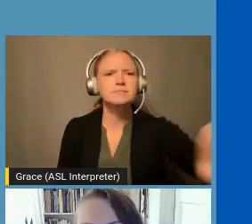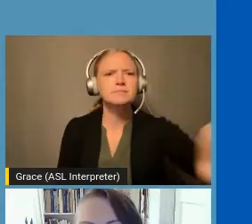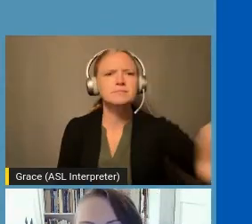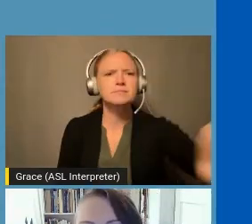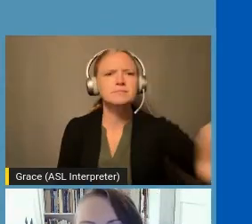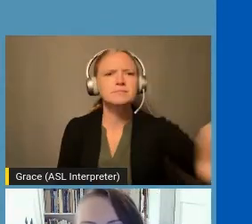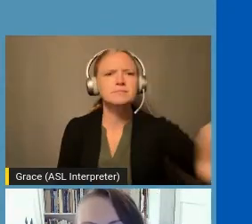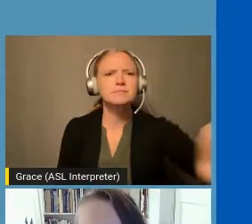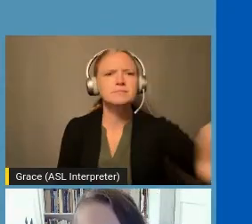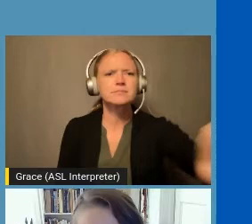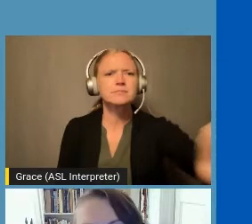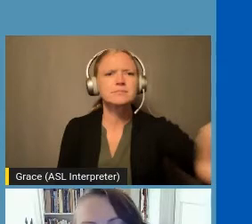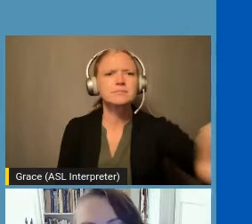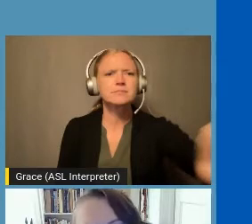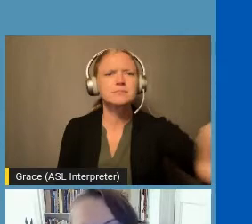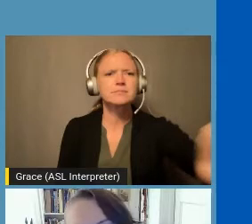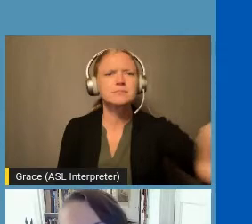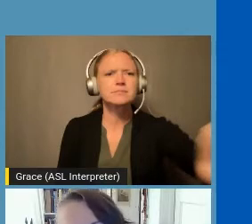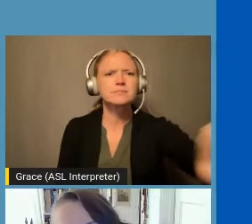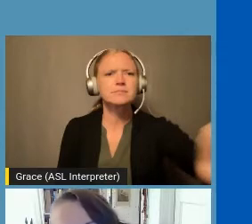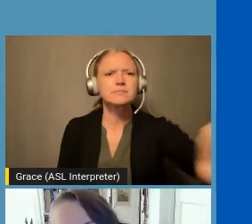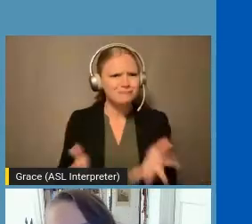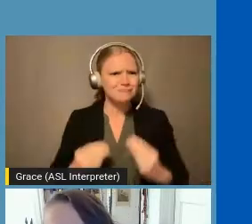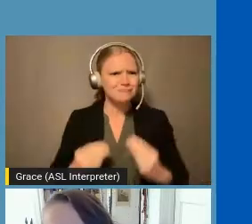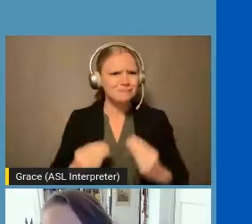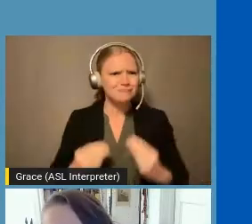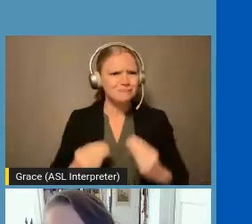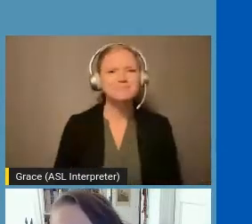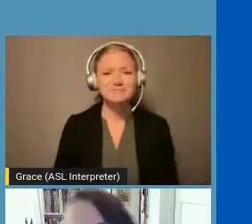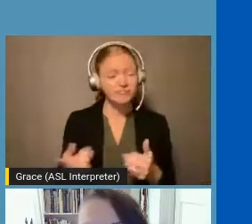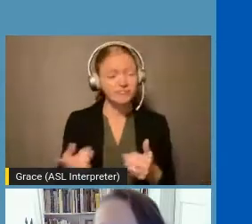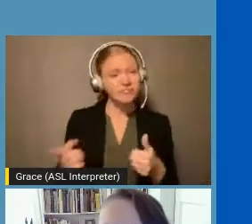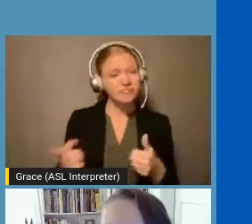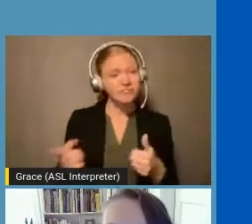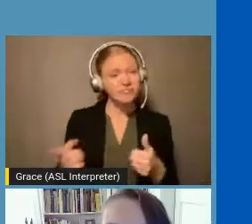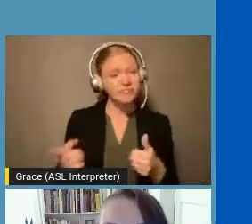first step, there's a few steps we'll talk through today of planning your